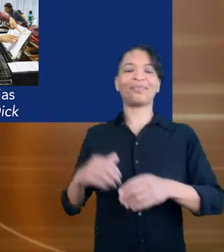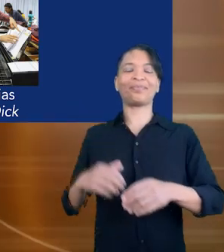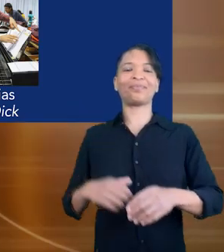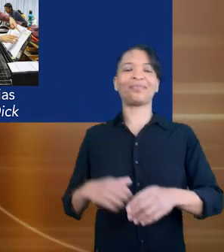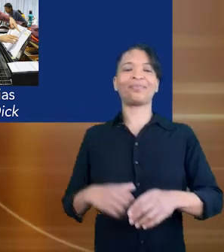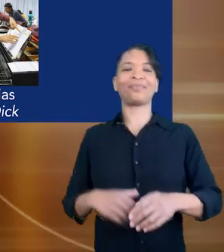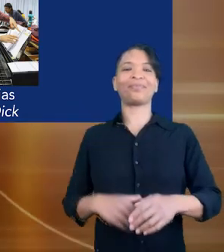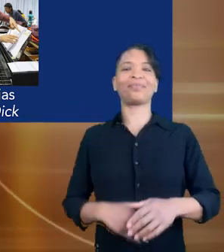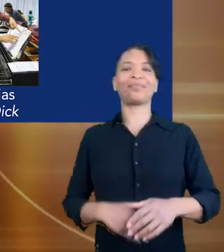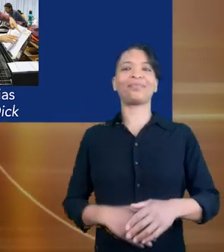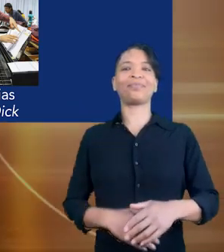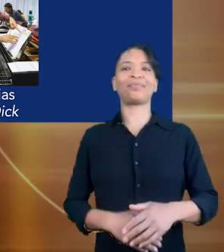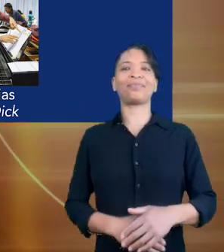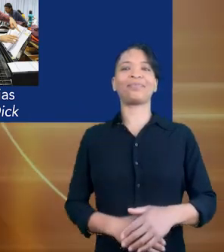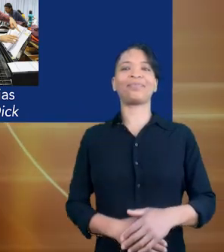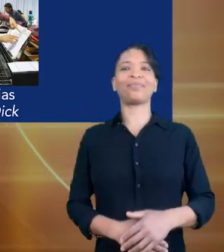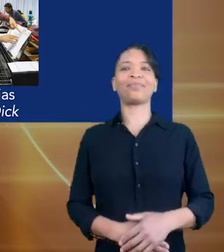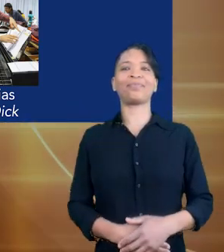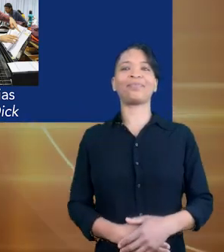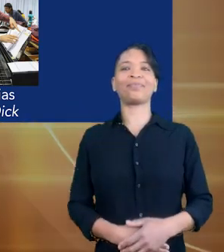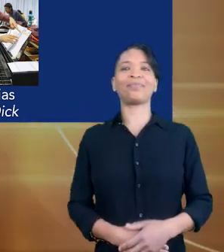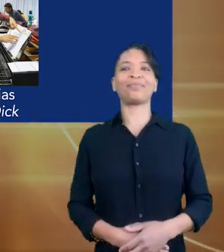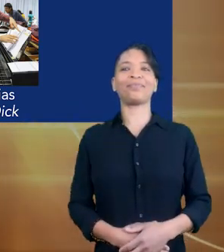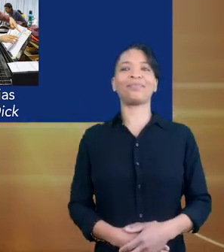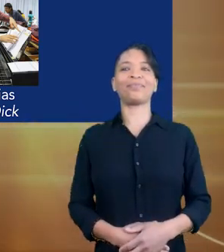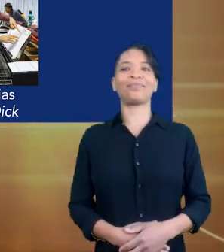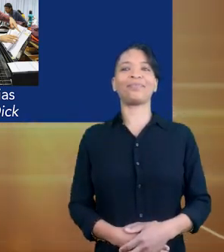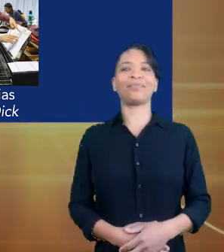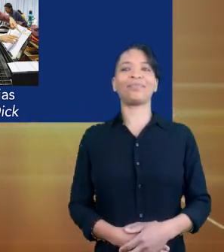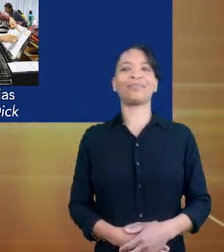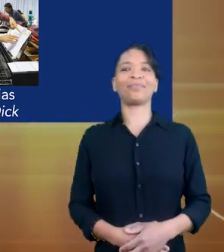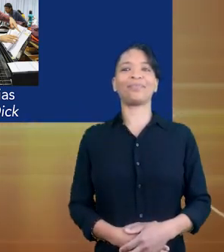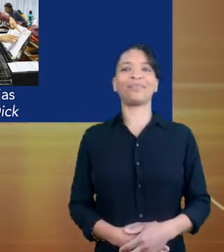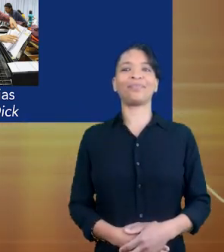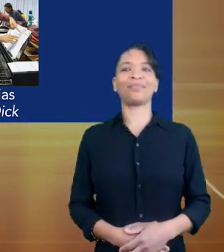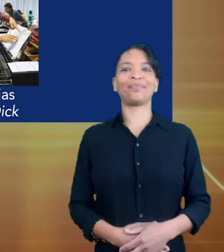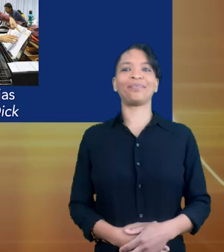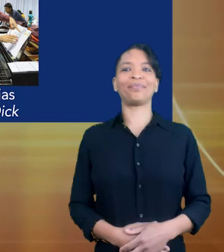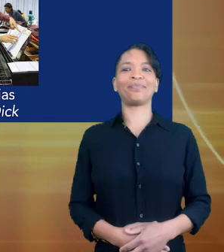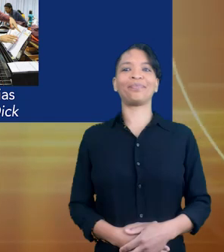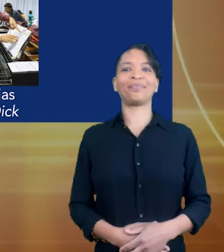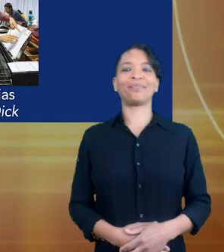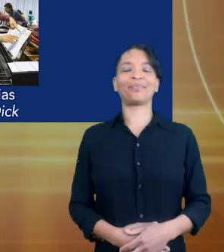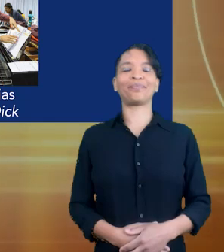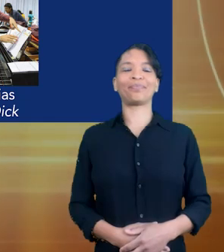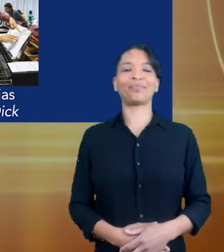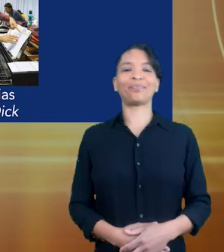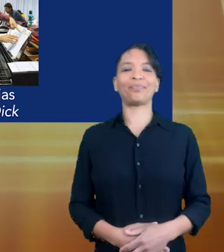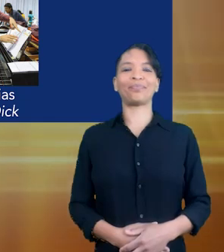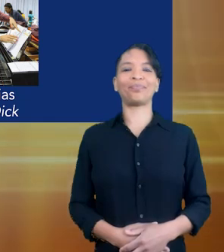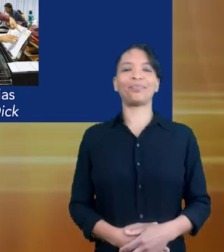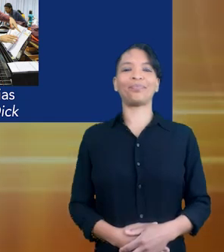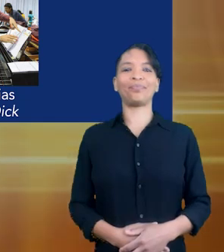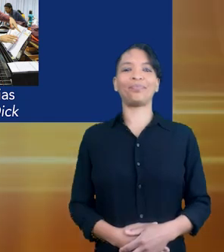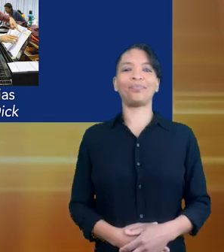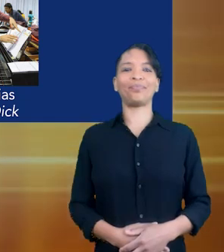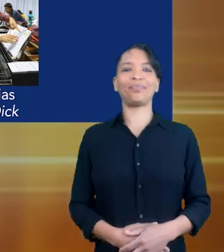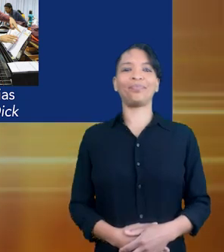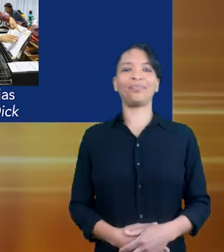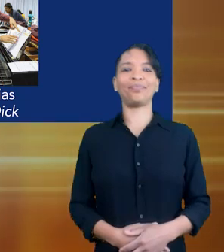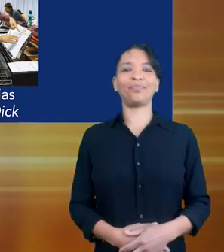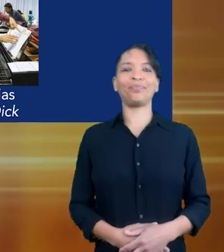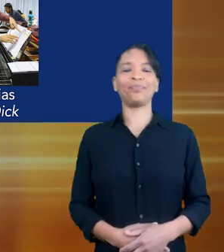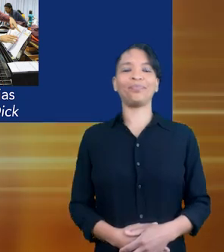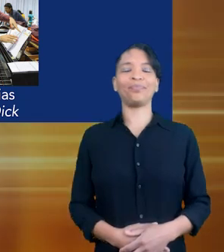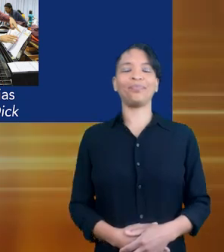Moonbox Productions; Milton Granger, Sunset Boulevard, North Shore Music Theater;